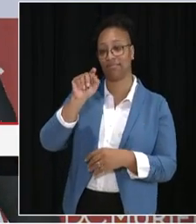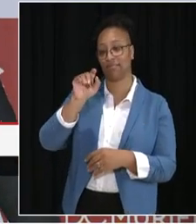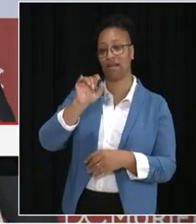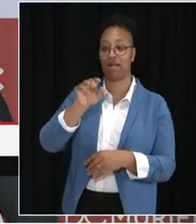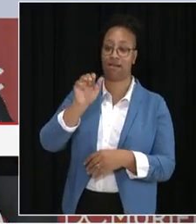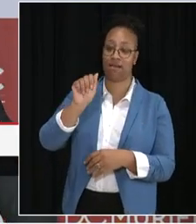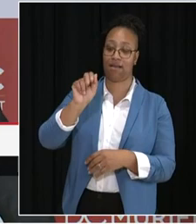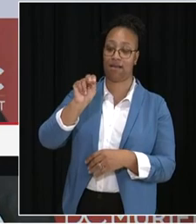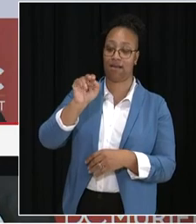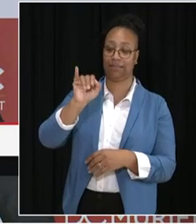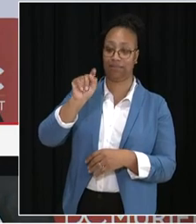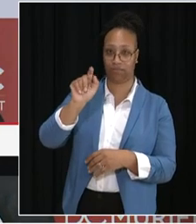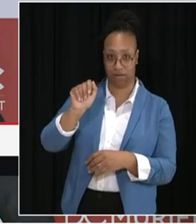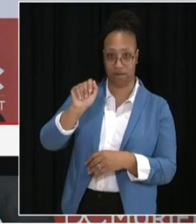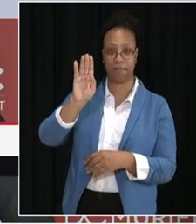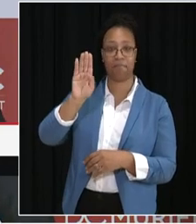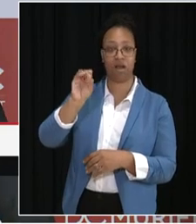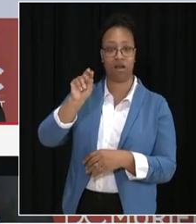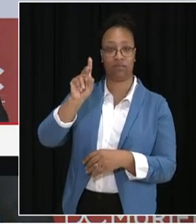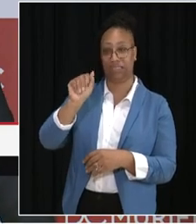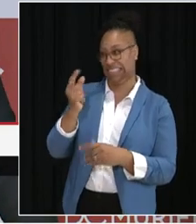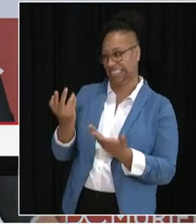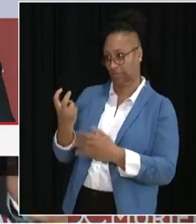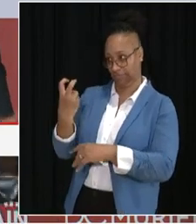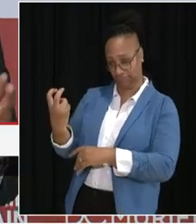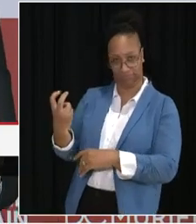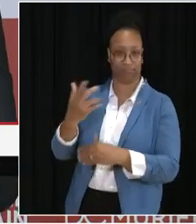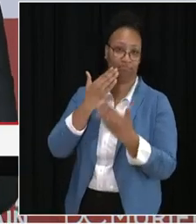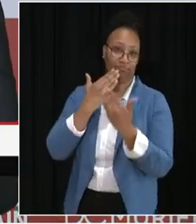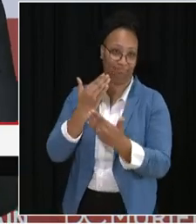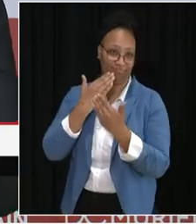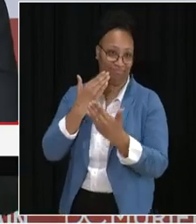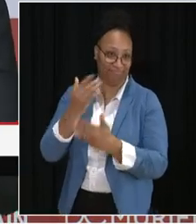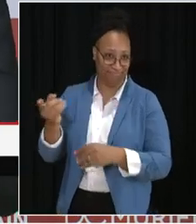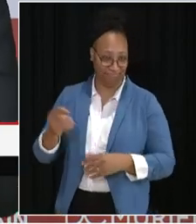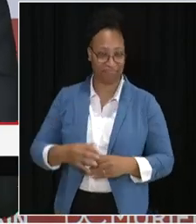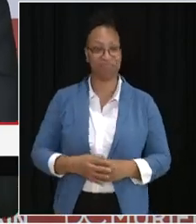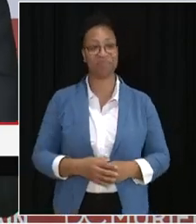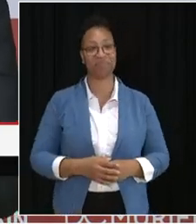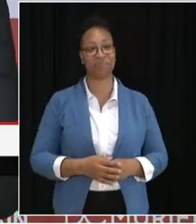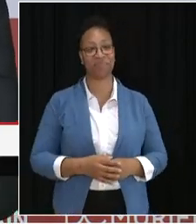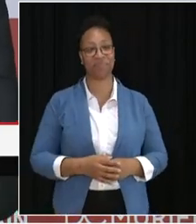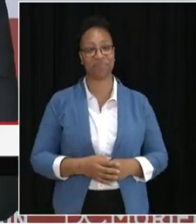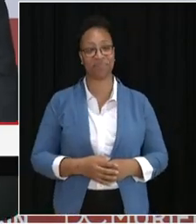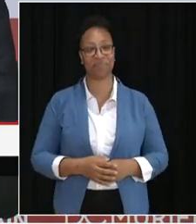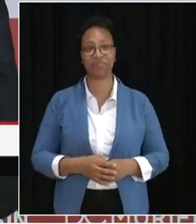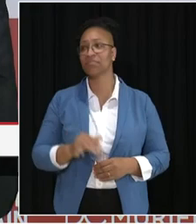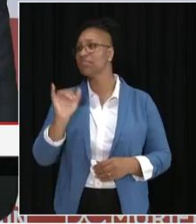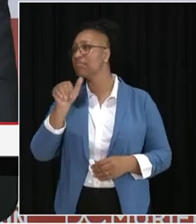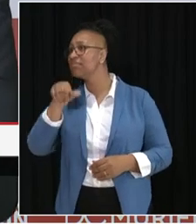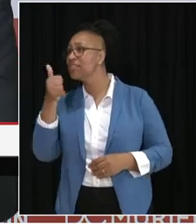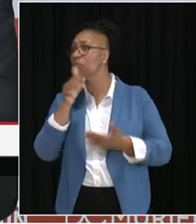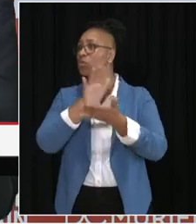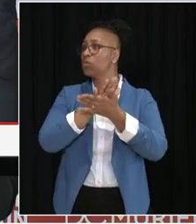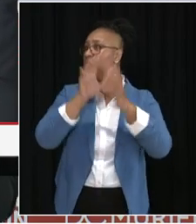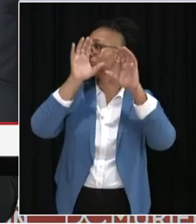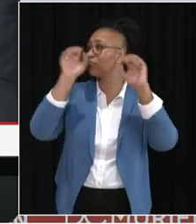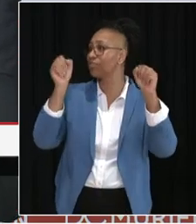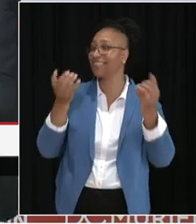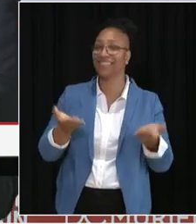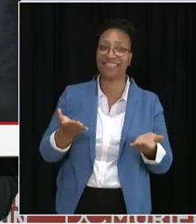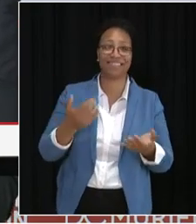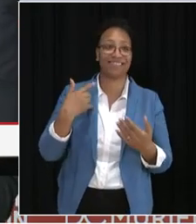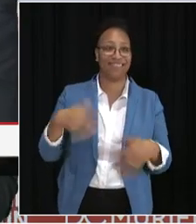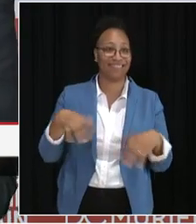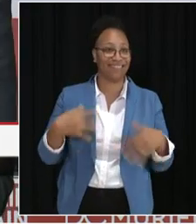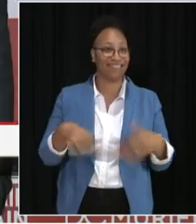And also Superintendent Jellick and all of our DCPS operation facility team that have been working hard to ensure